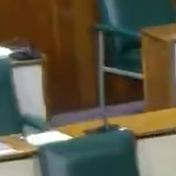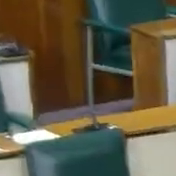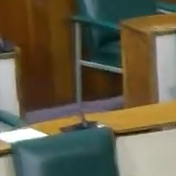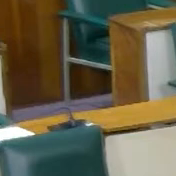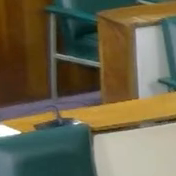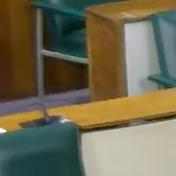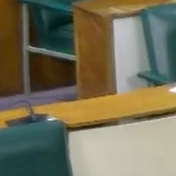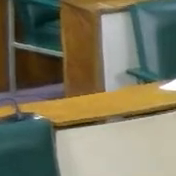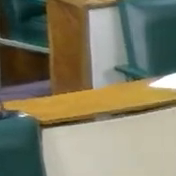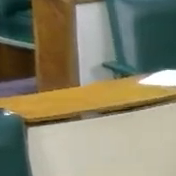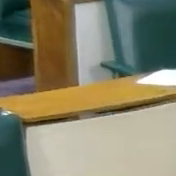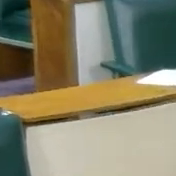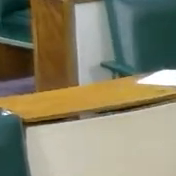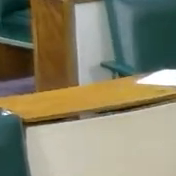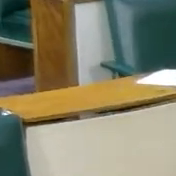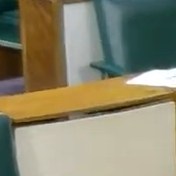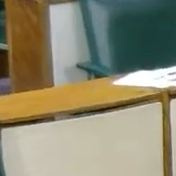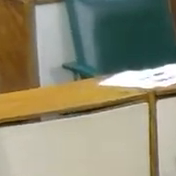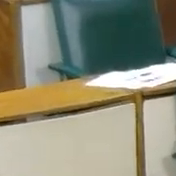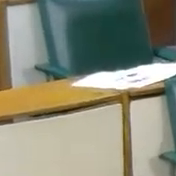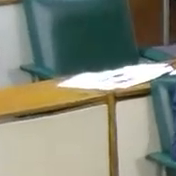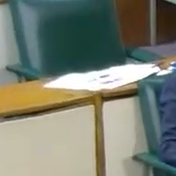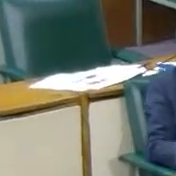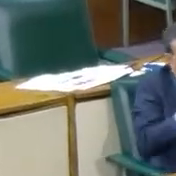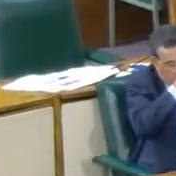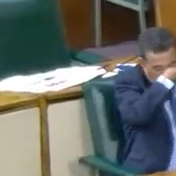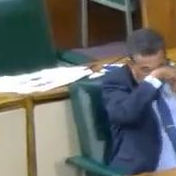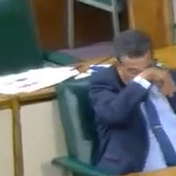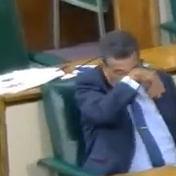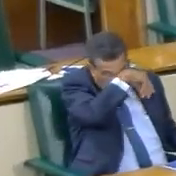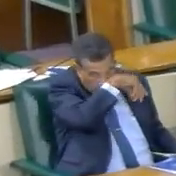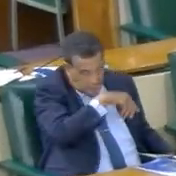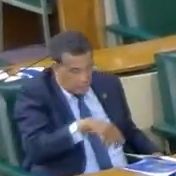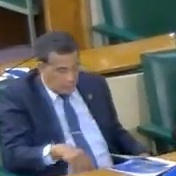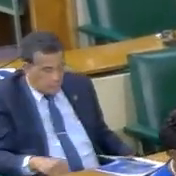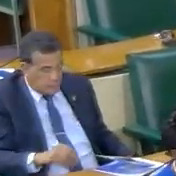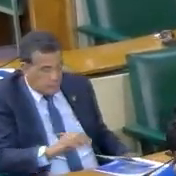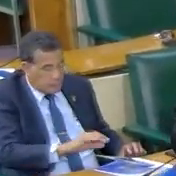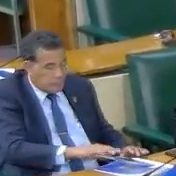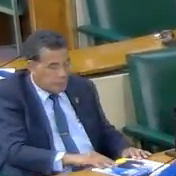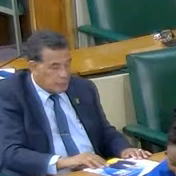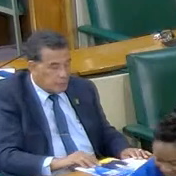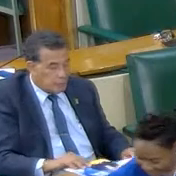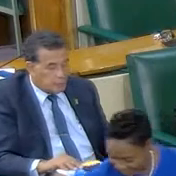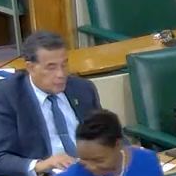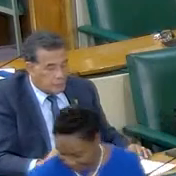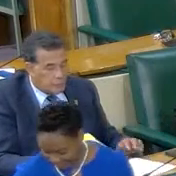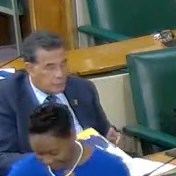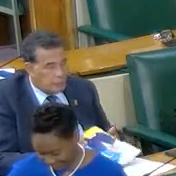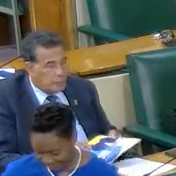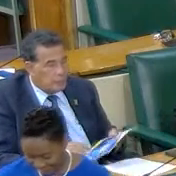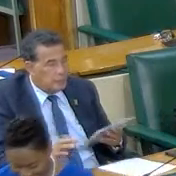Thank you very much. Madam Speaker, I now ask that the